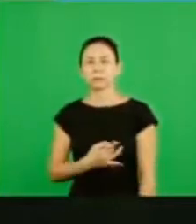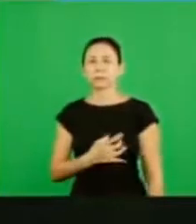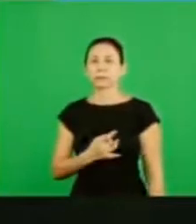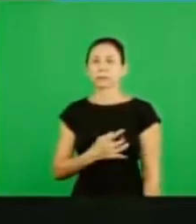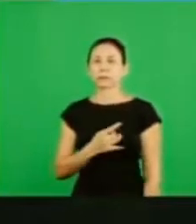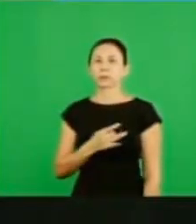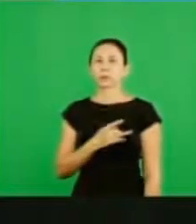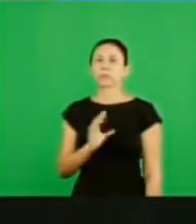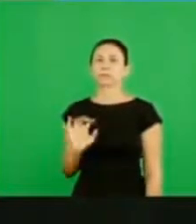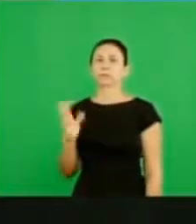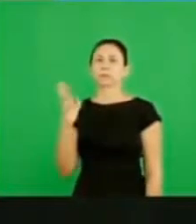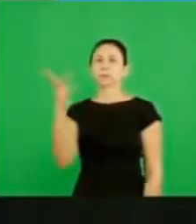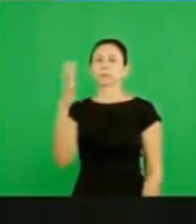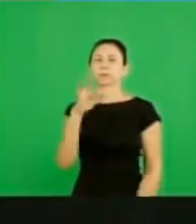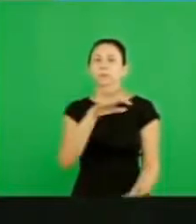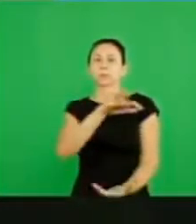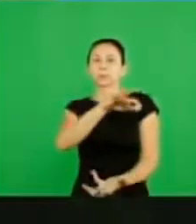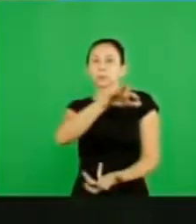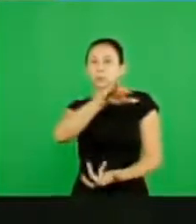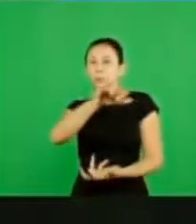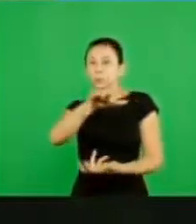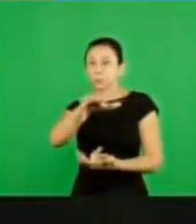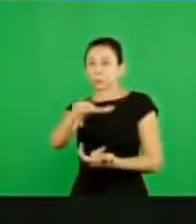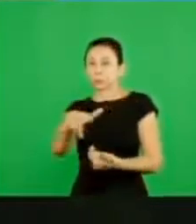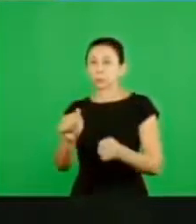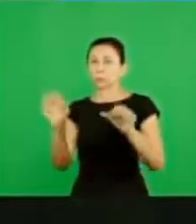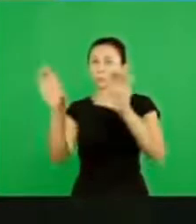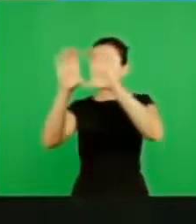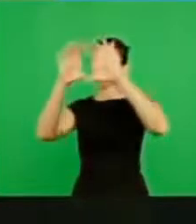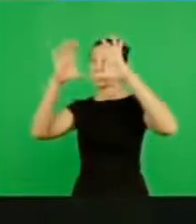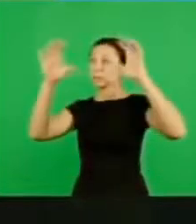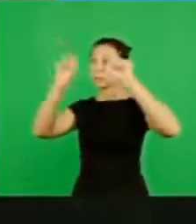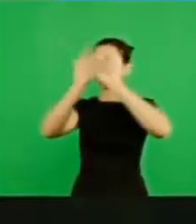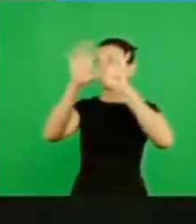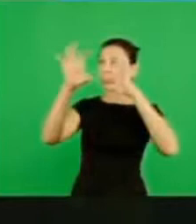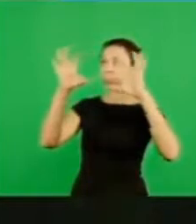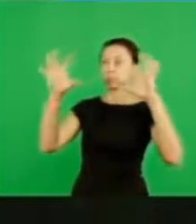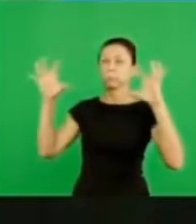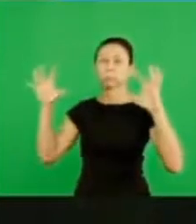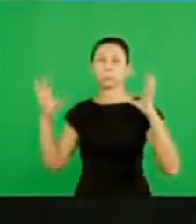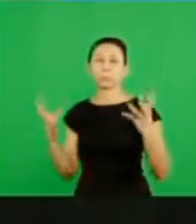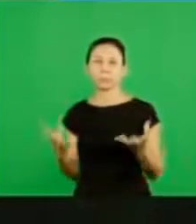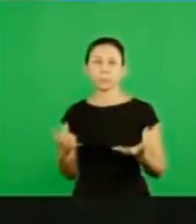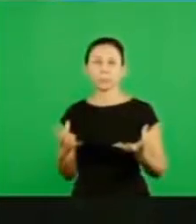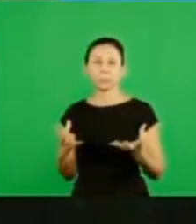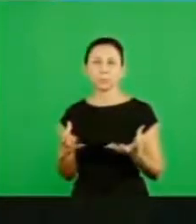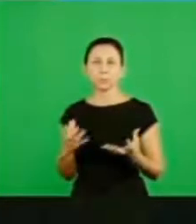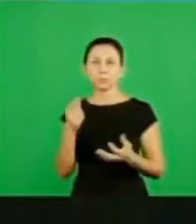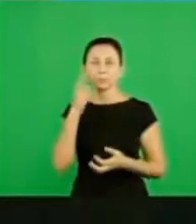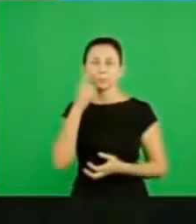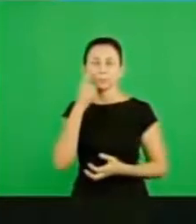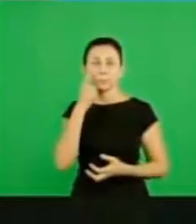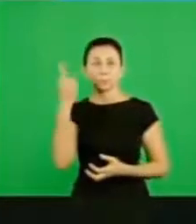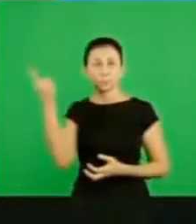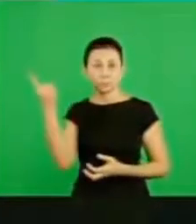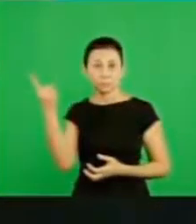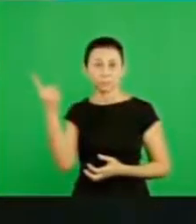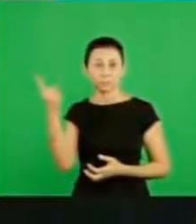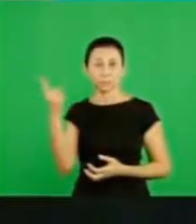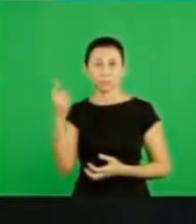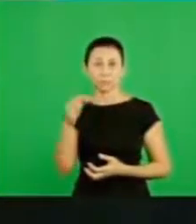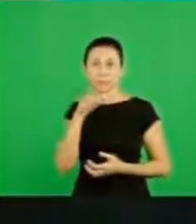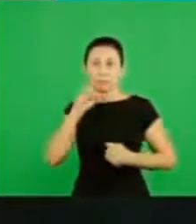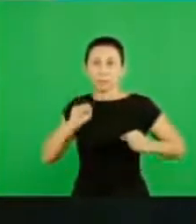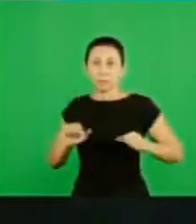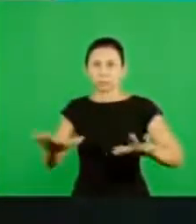25 and 26. Men's hearts failing them from fear and expectation of the things which are coming on earth, for the powers of the